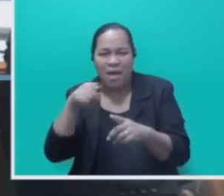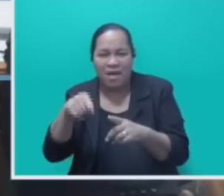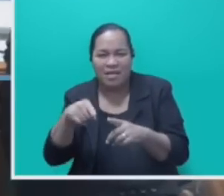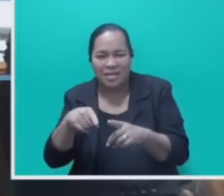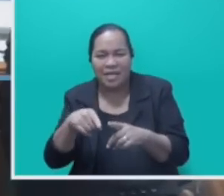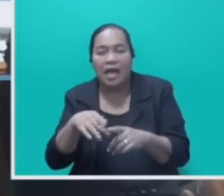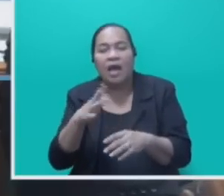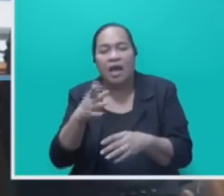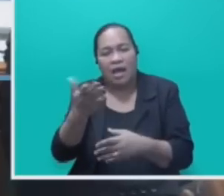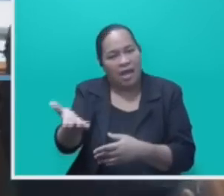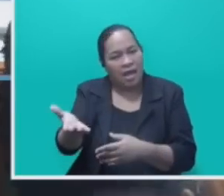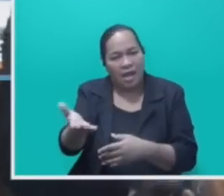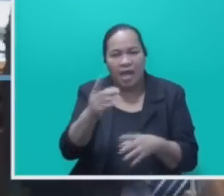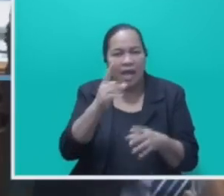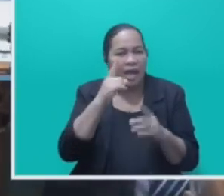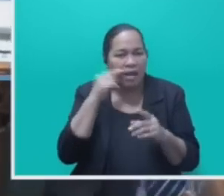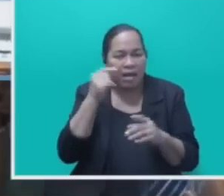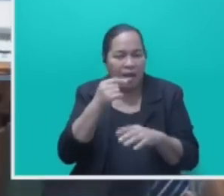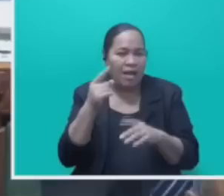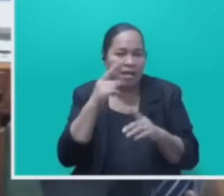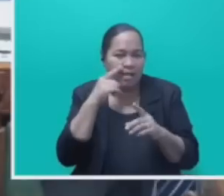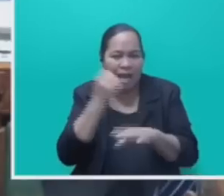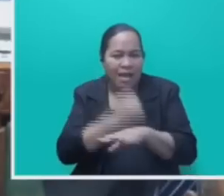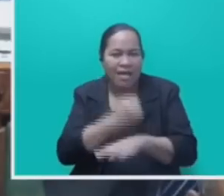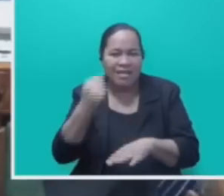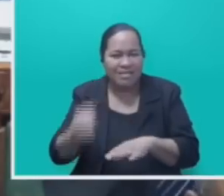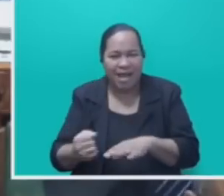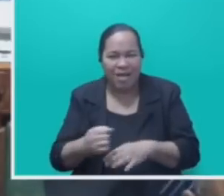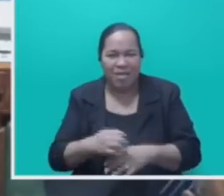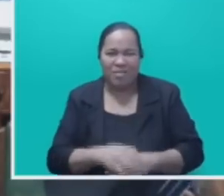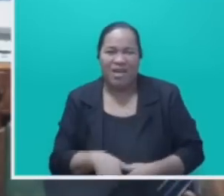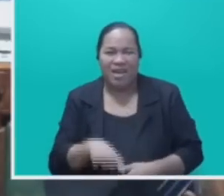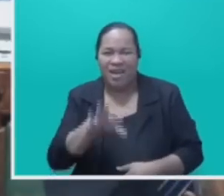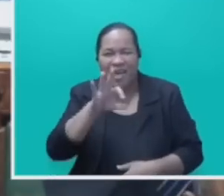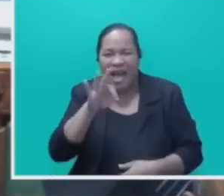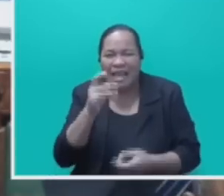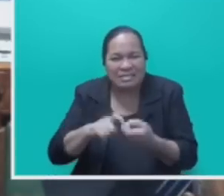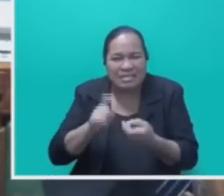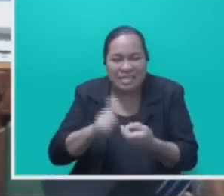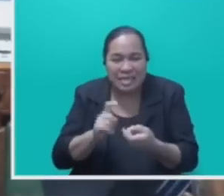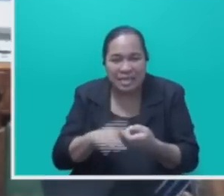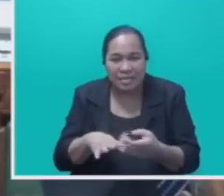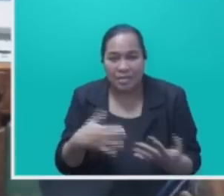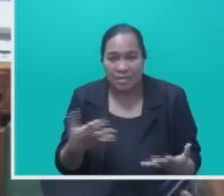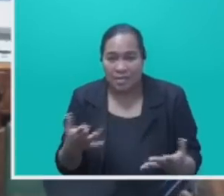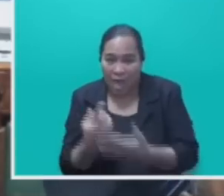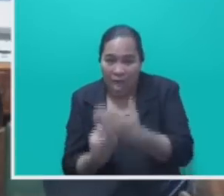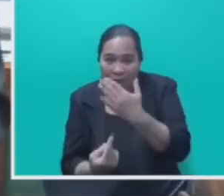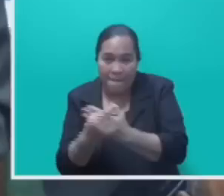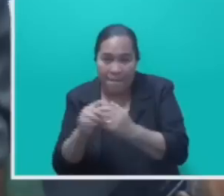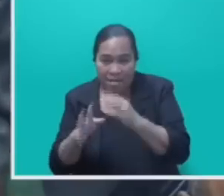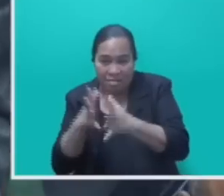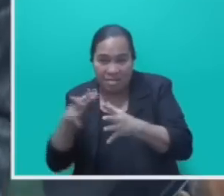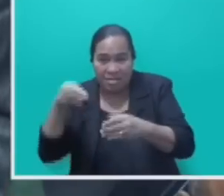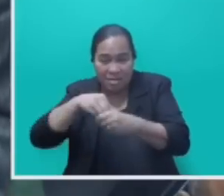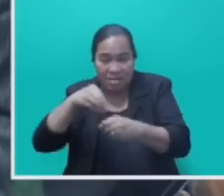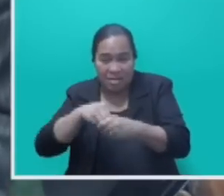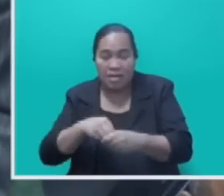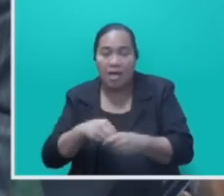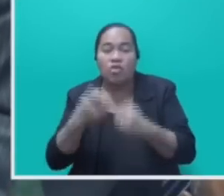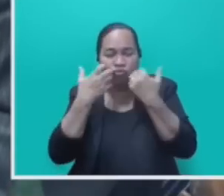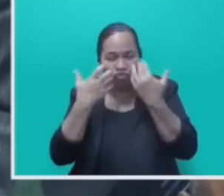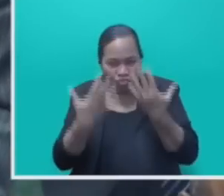this incompetent Rambuka-led government. Look forward. This debacle which FBC epitomizes the manner in which this